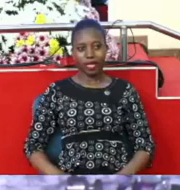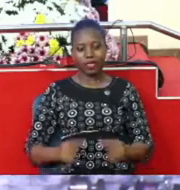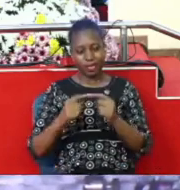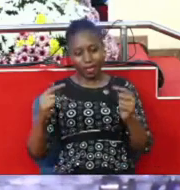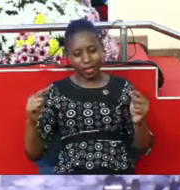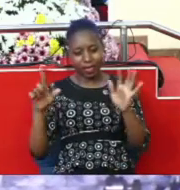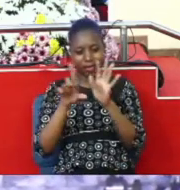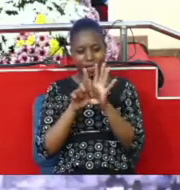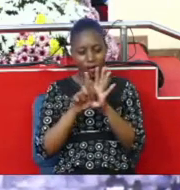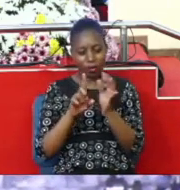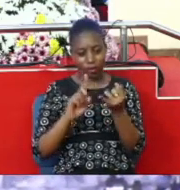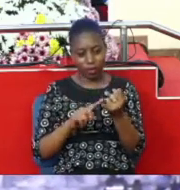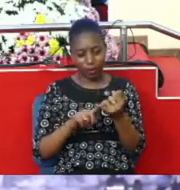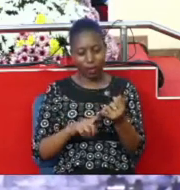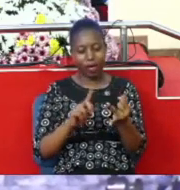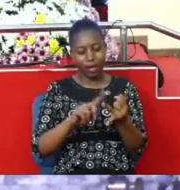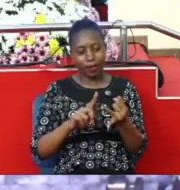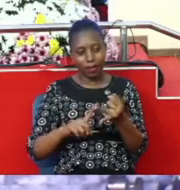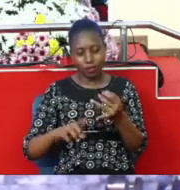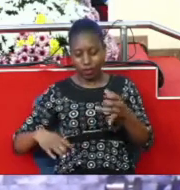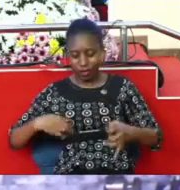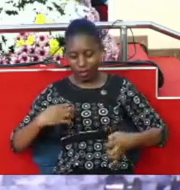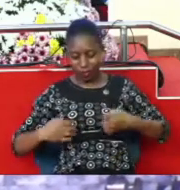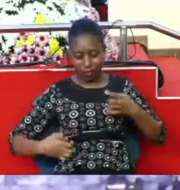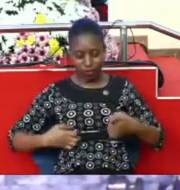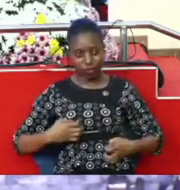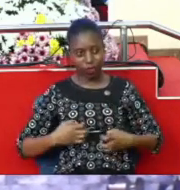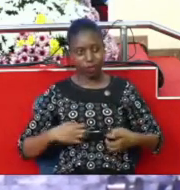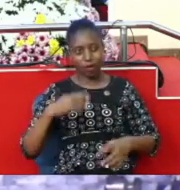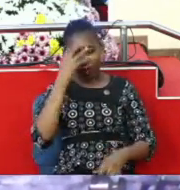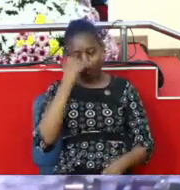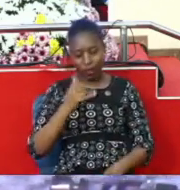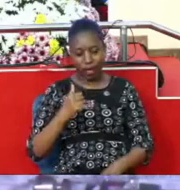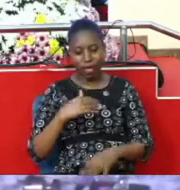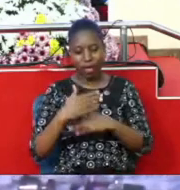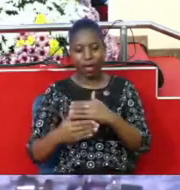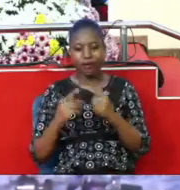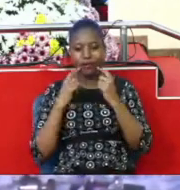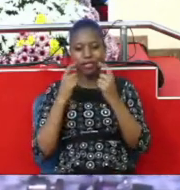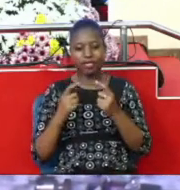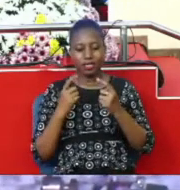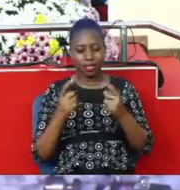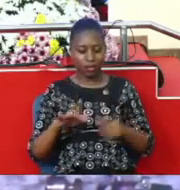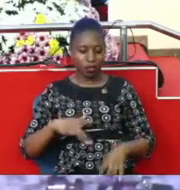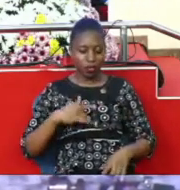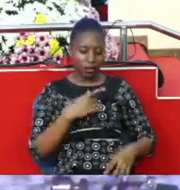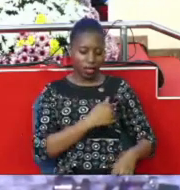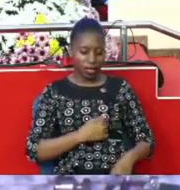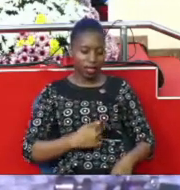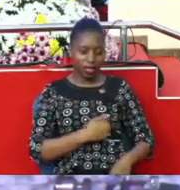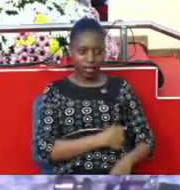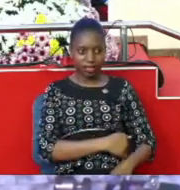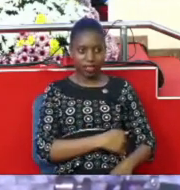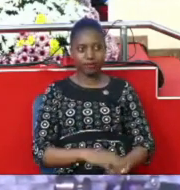you get the problem of sin is that there is guilt of sin. Kwa hivyo kuna kuwa na hali ya legal na kisheria and emotional.